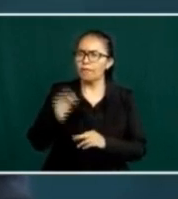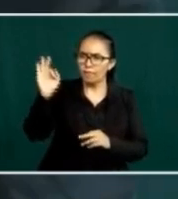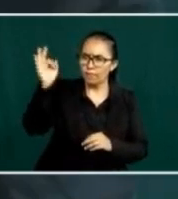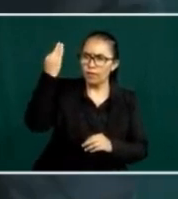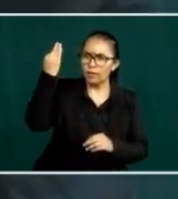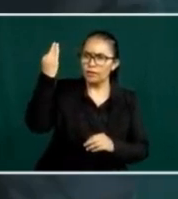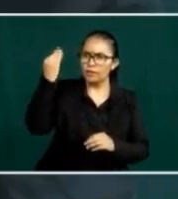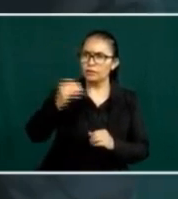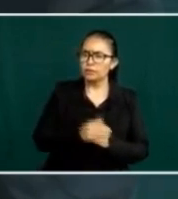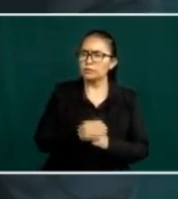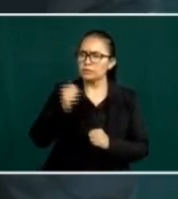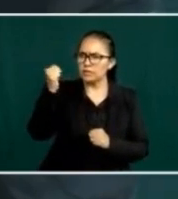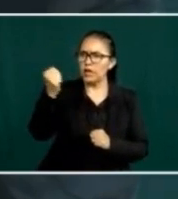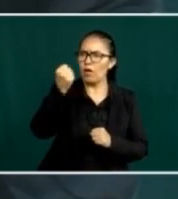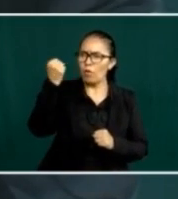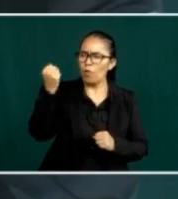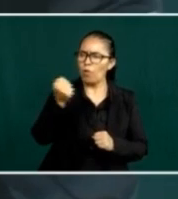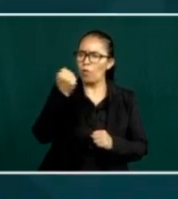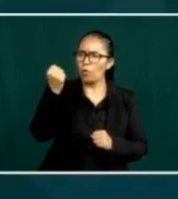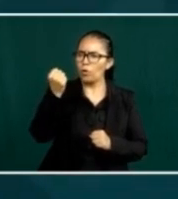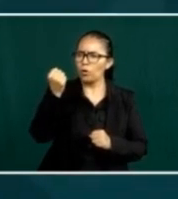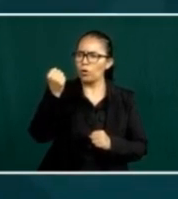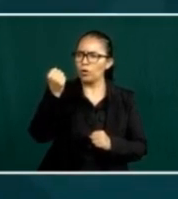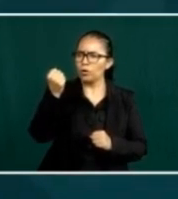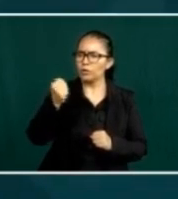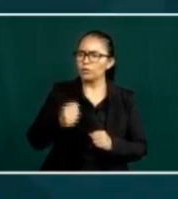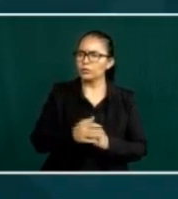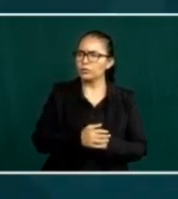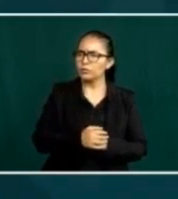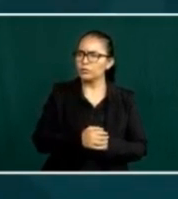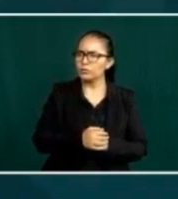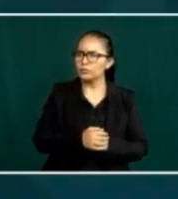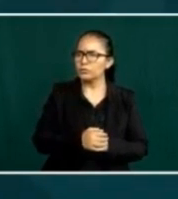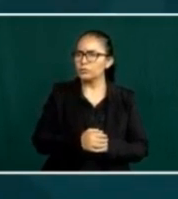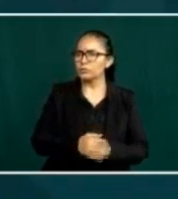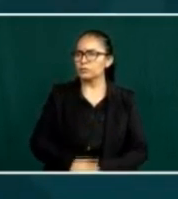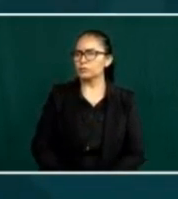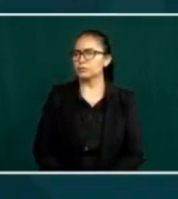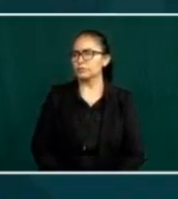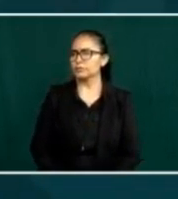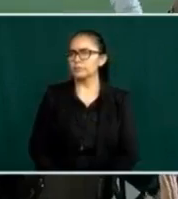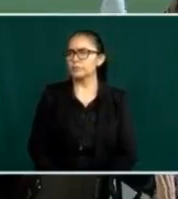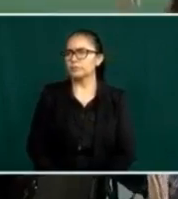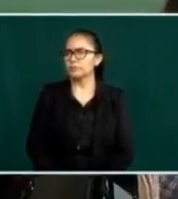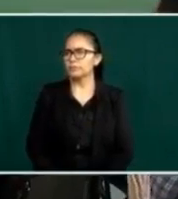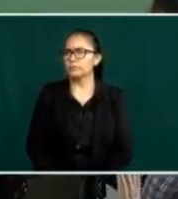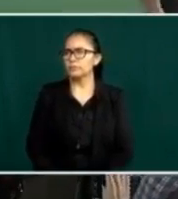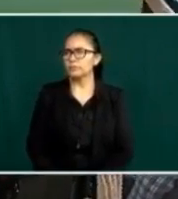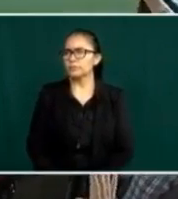Not only perseverance, but also there's fortune. We've been fortunate.